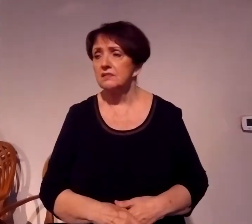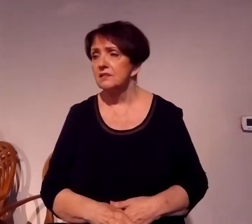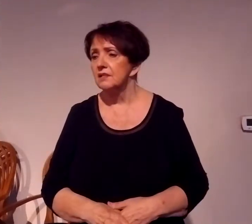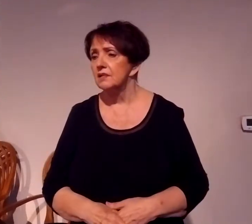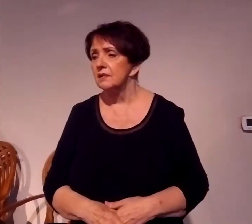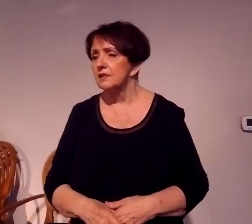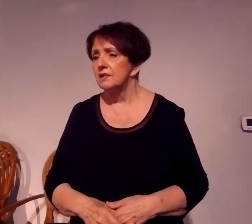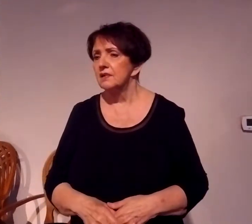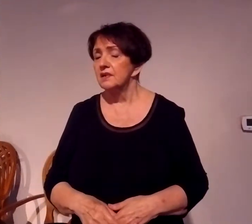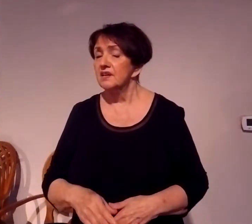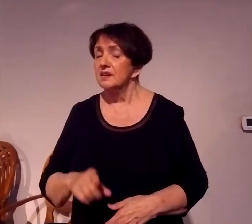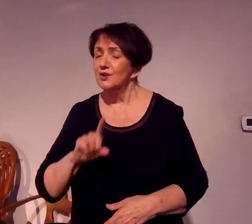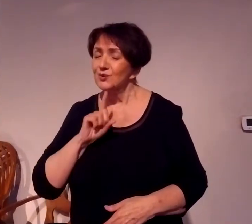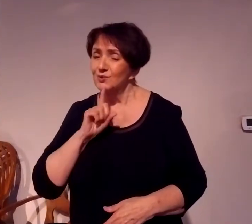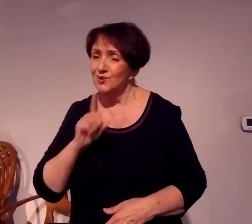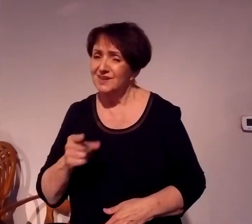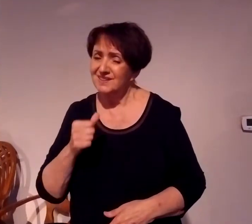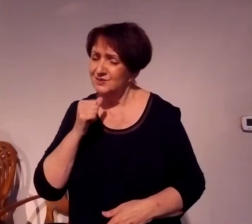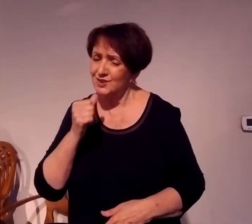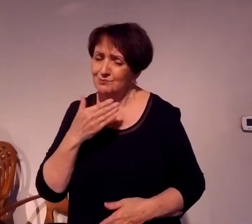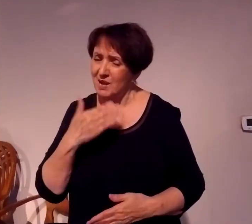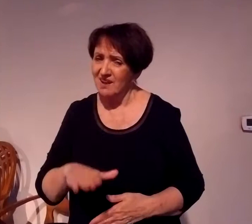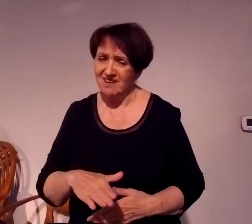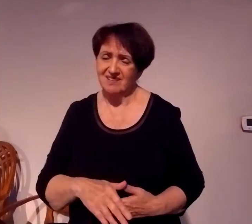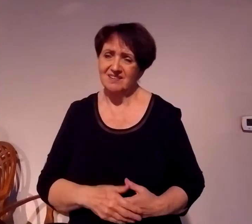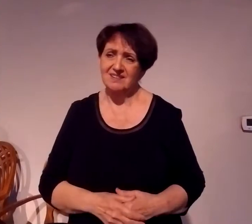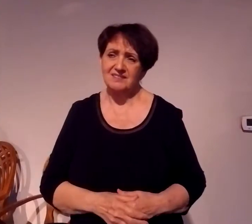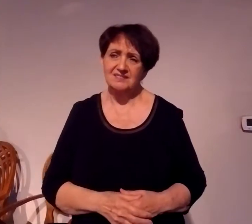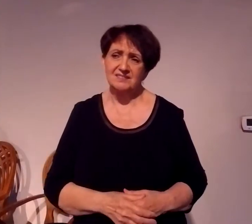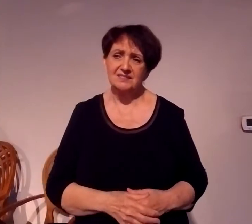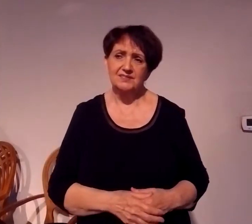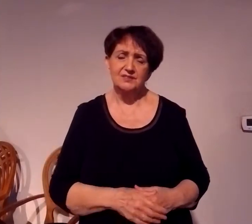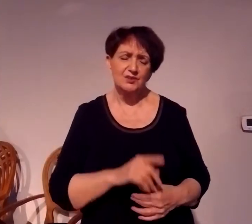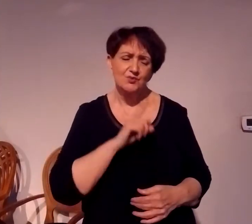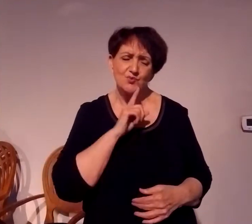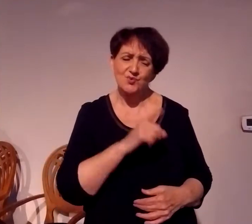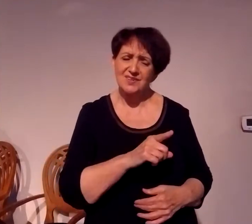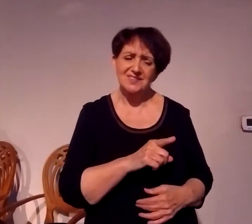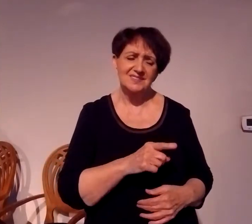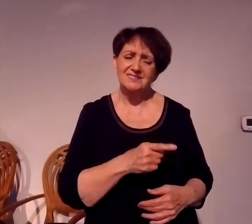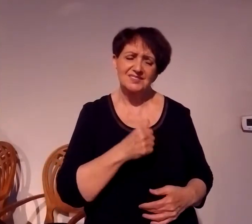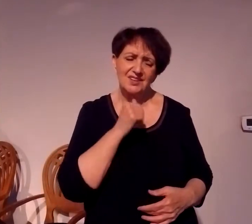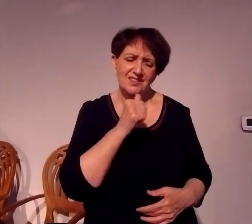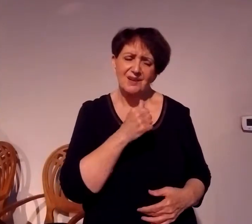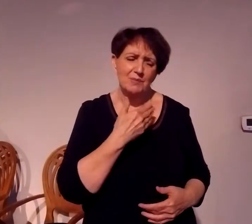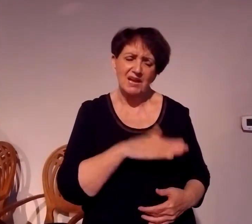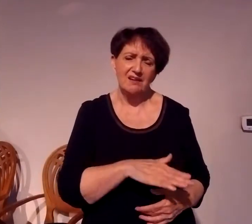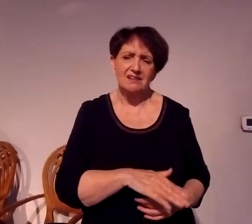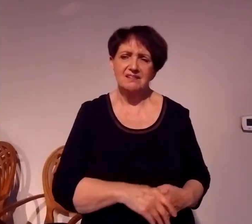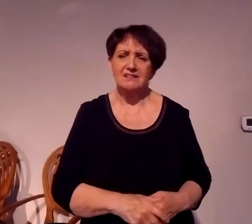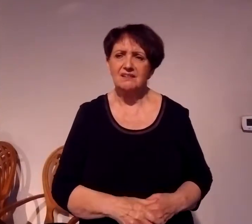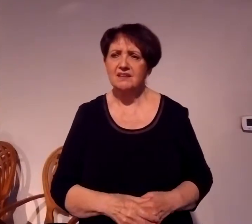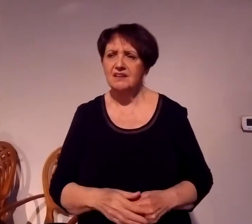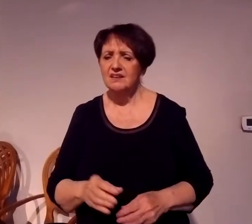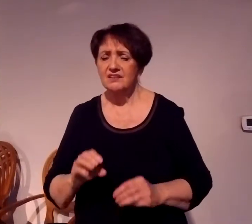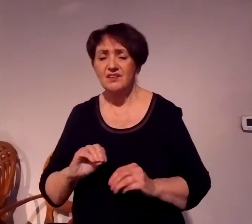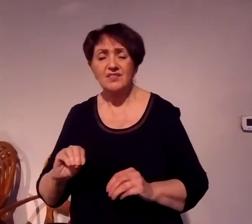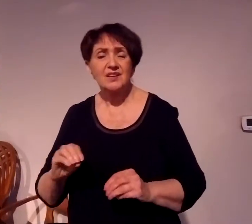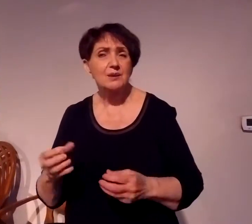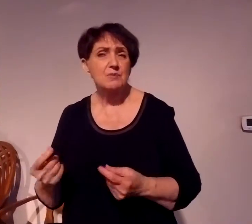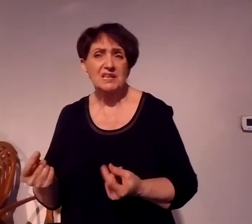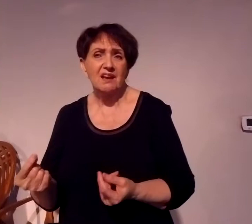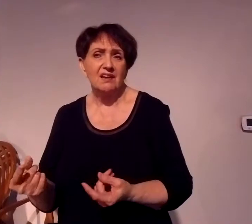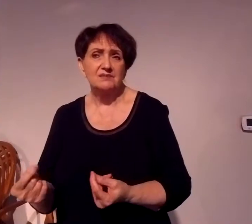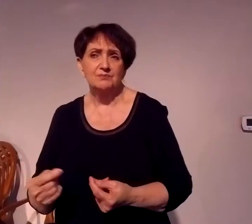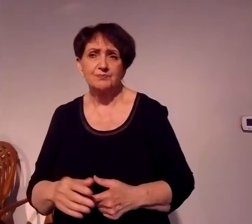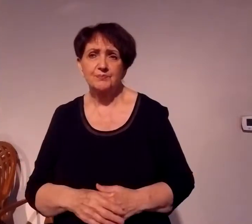Well, it really isn't that bad. It's not really that way. Nothing can be done.